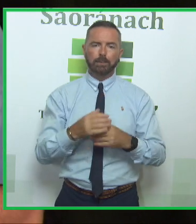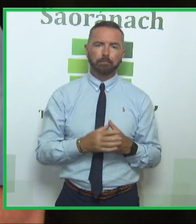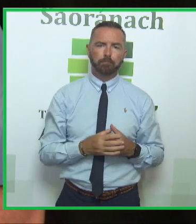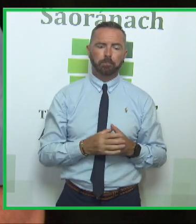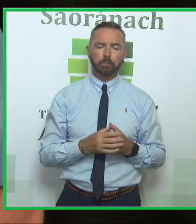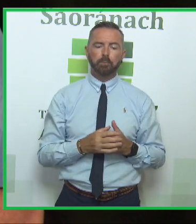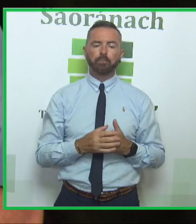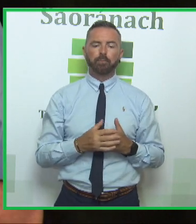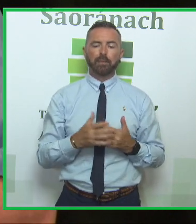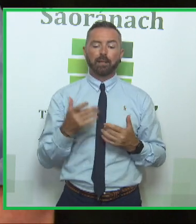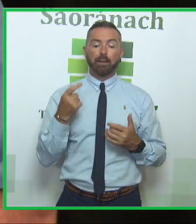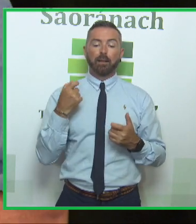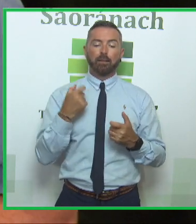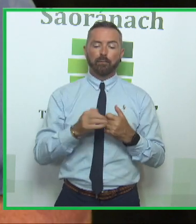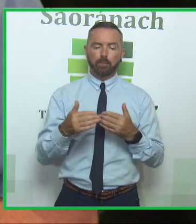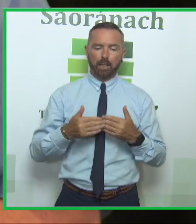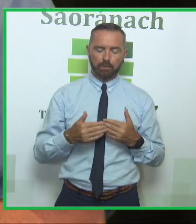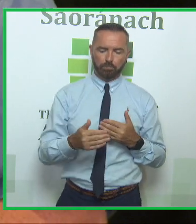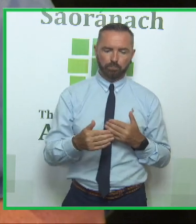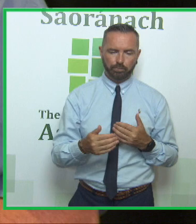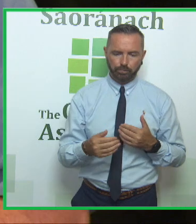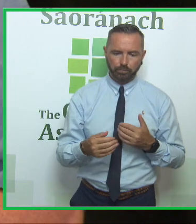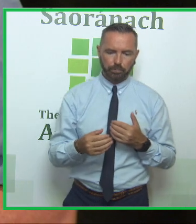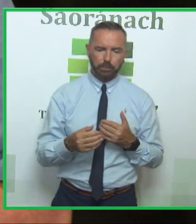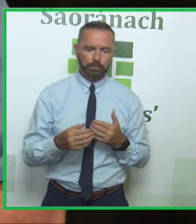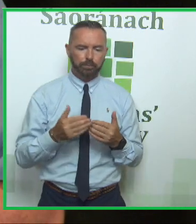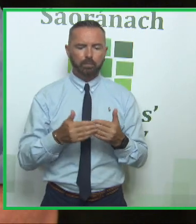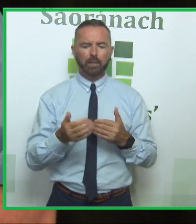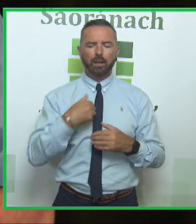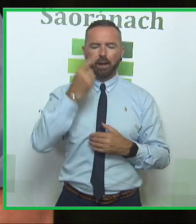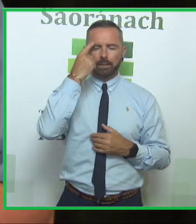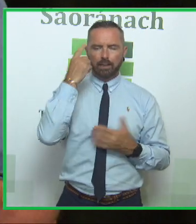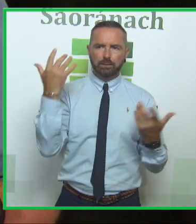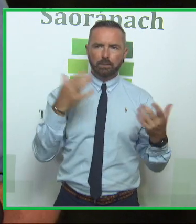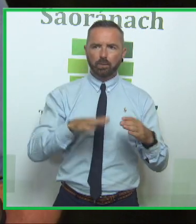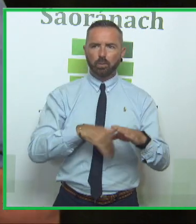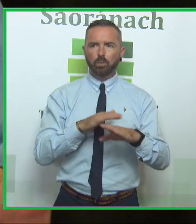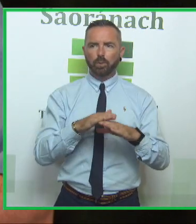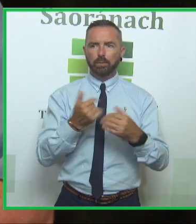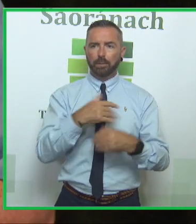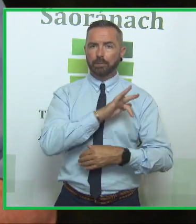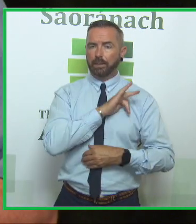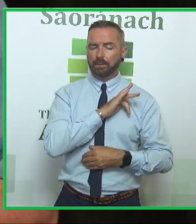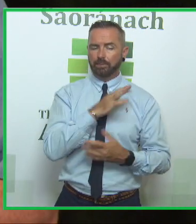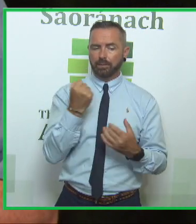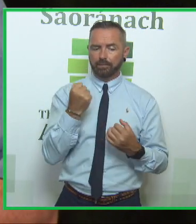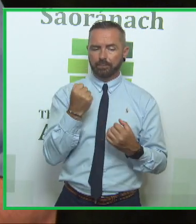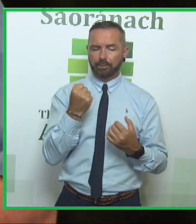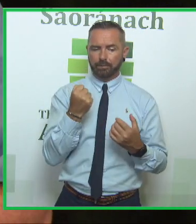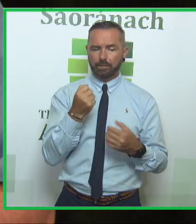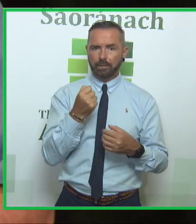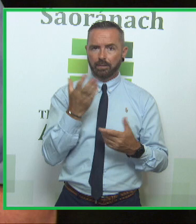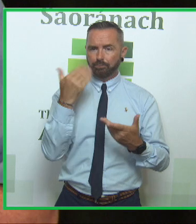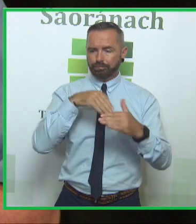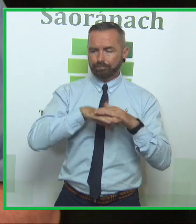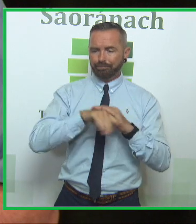And I suppose that in a sense is, I suppose, where I'm coming into